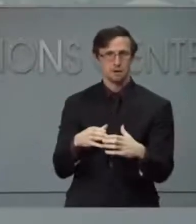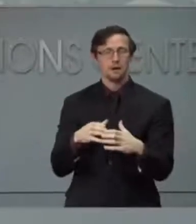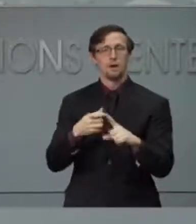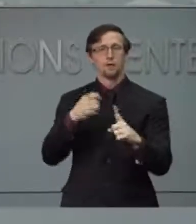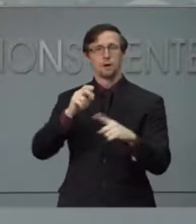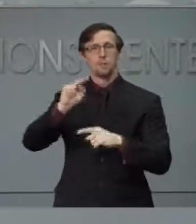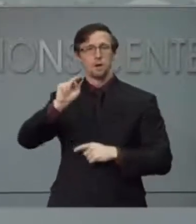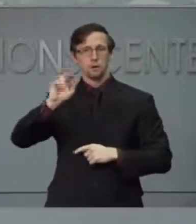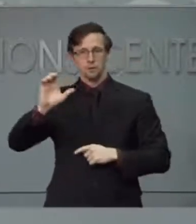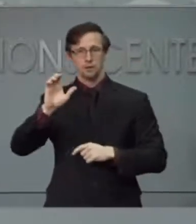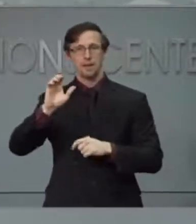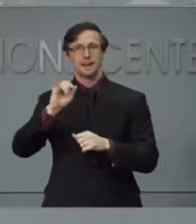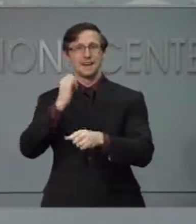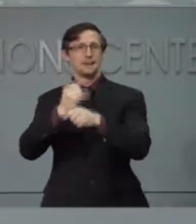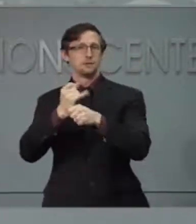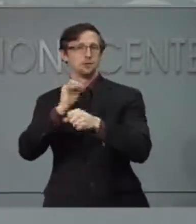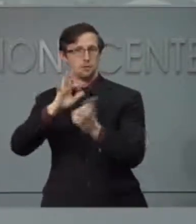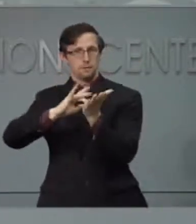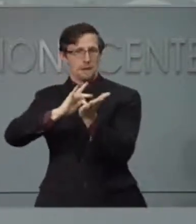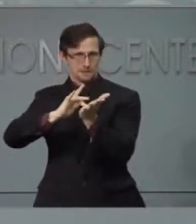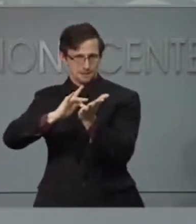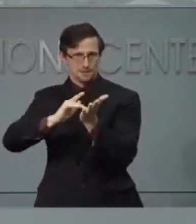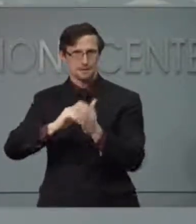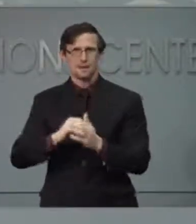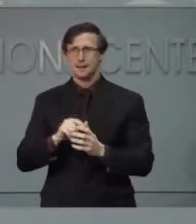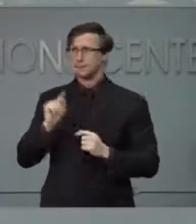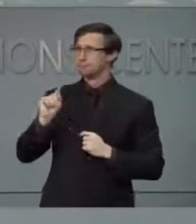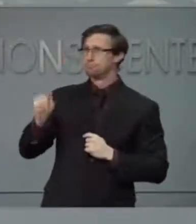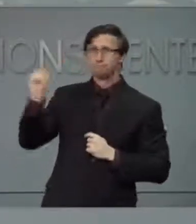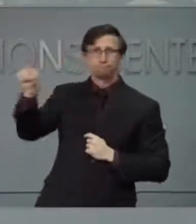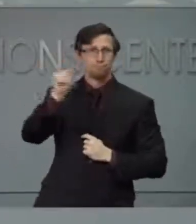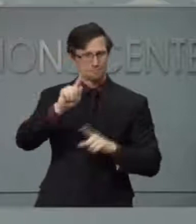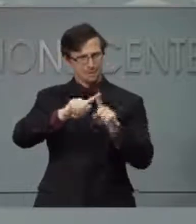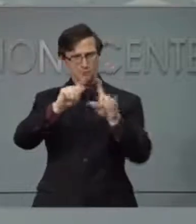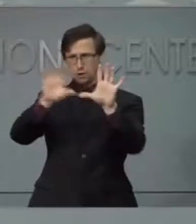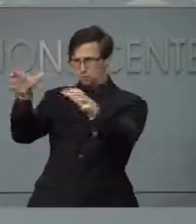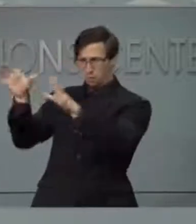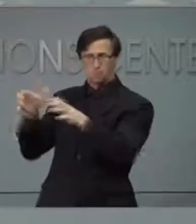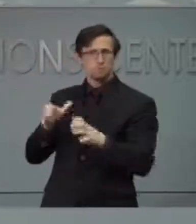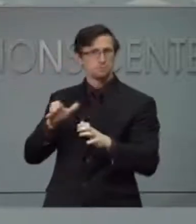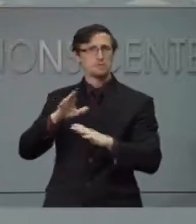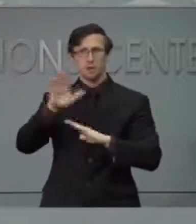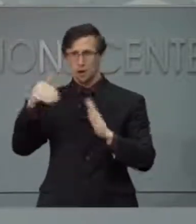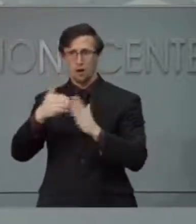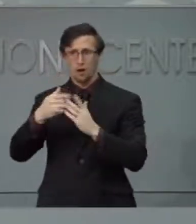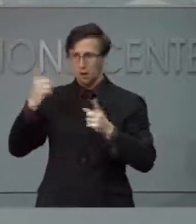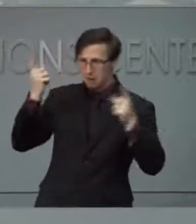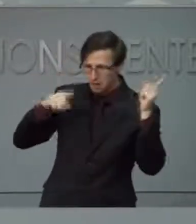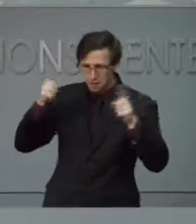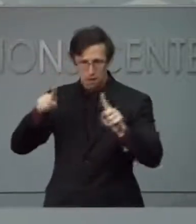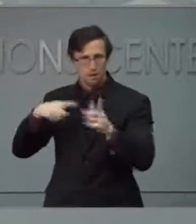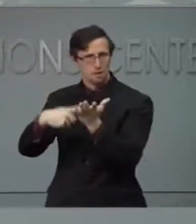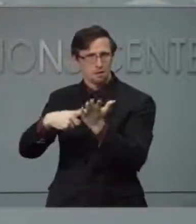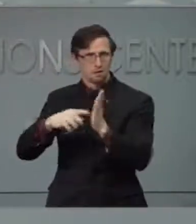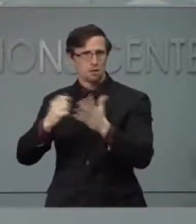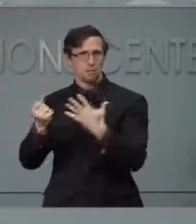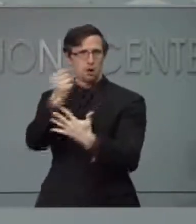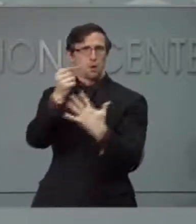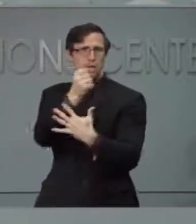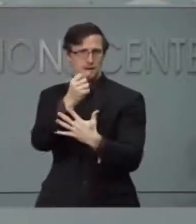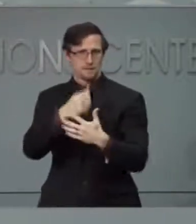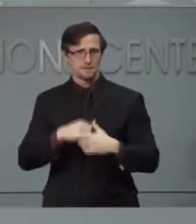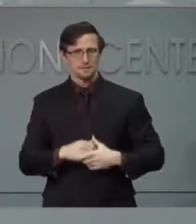of Medicine. So I want to thank all of those experts for weighing in on these priorities. The reason they came up with those priorities is like, see,